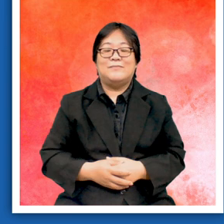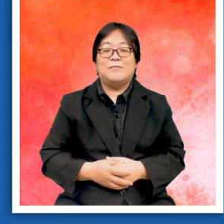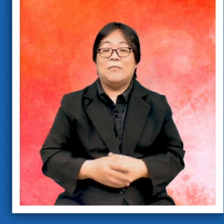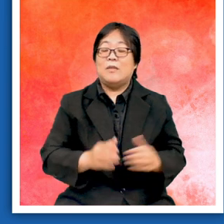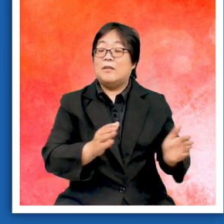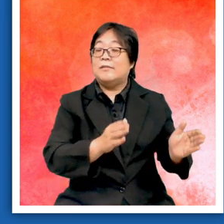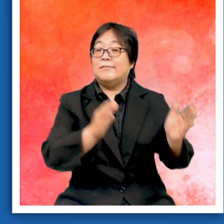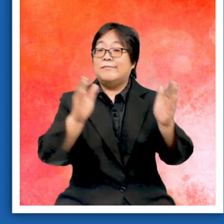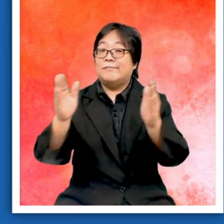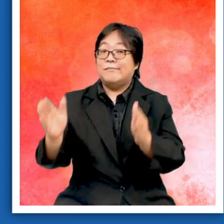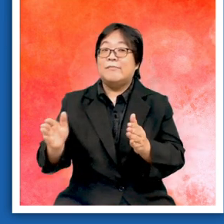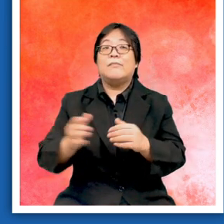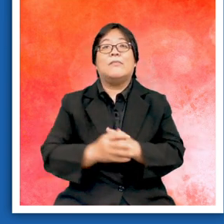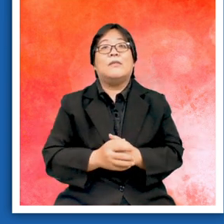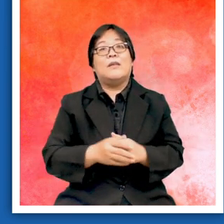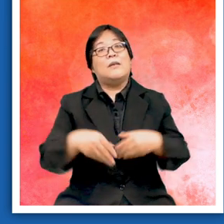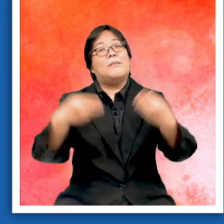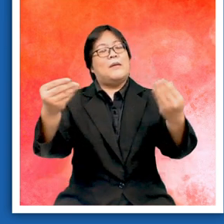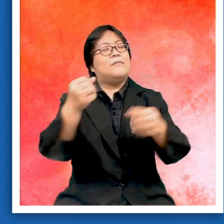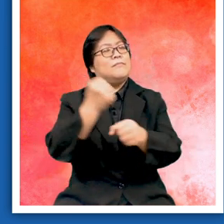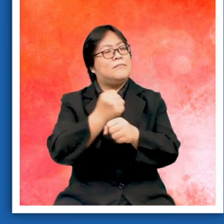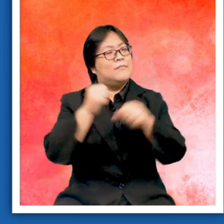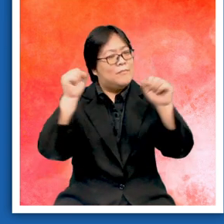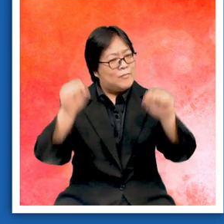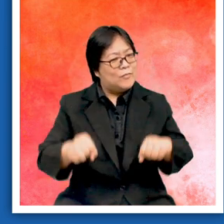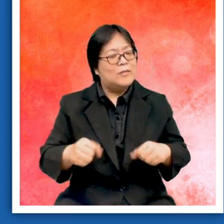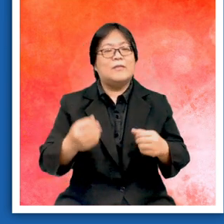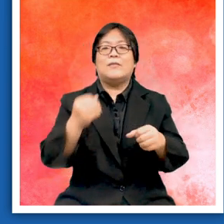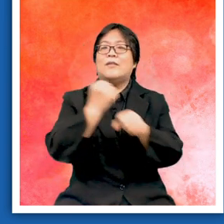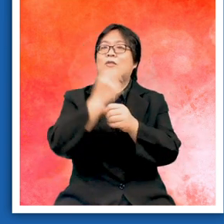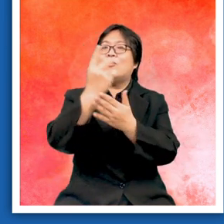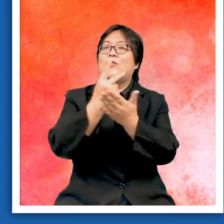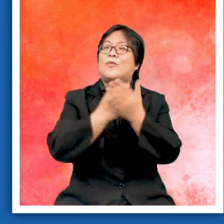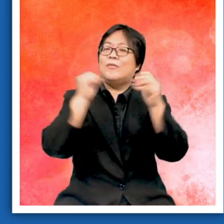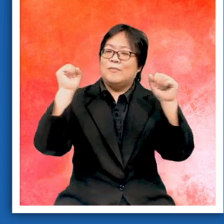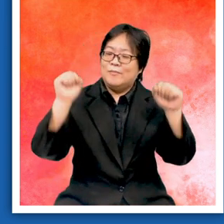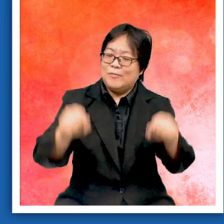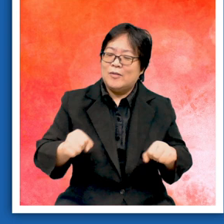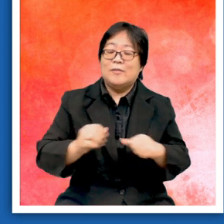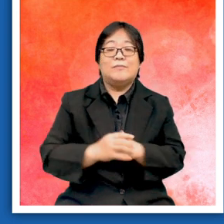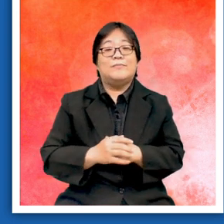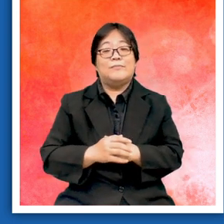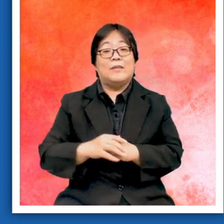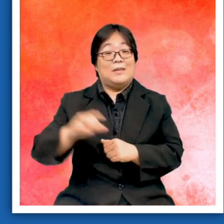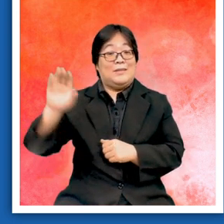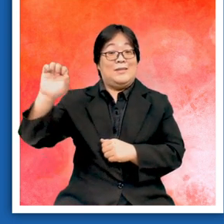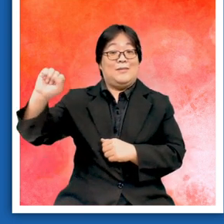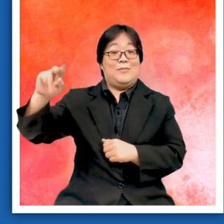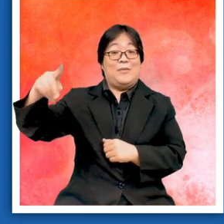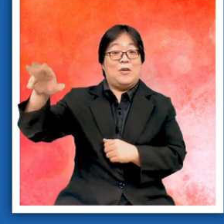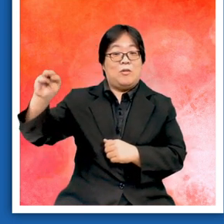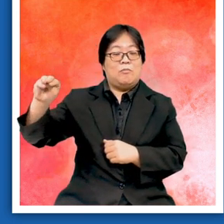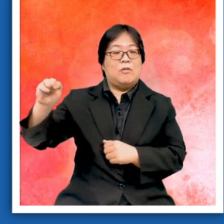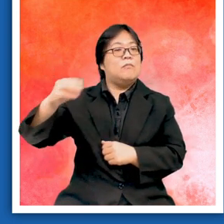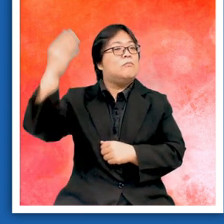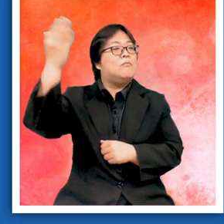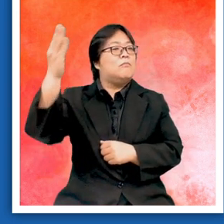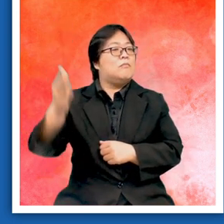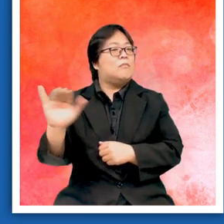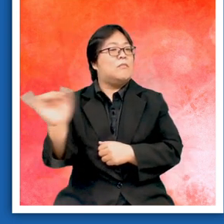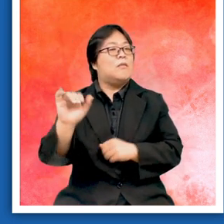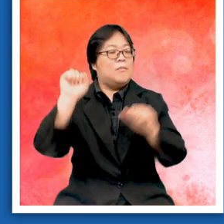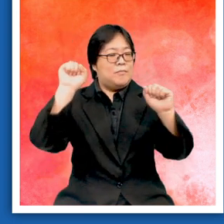Apart from giving you assignments and work in Spectrum, your lecturers might also give